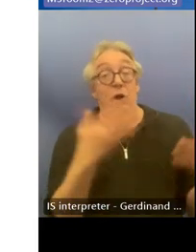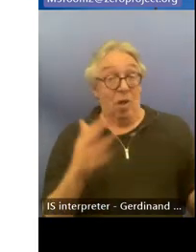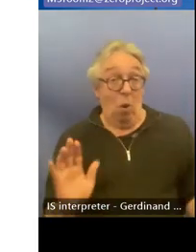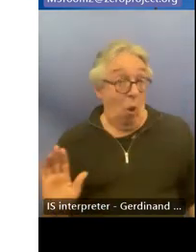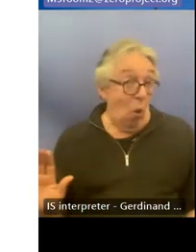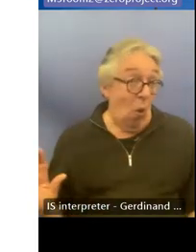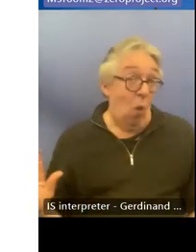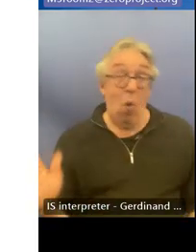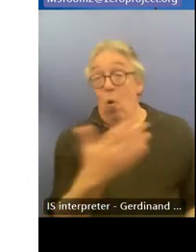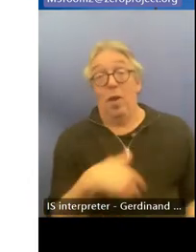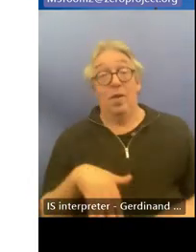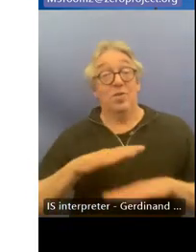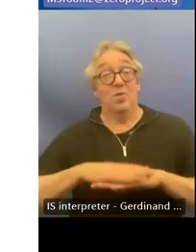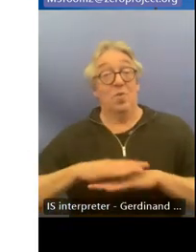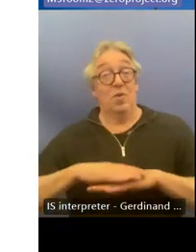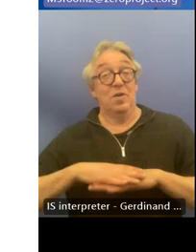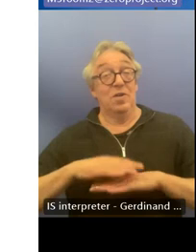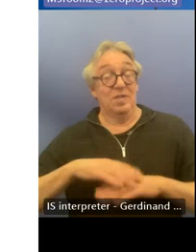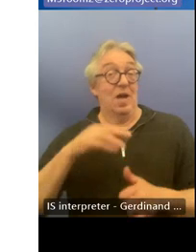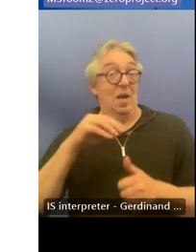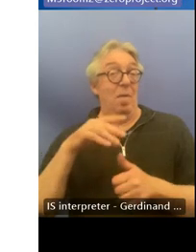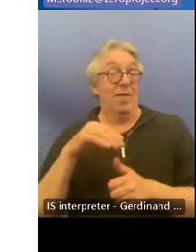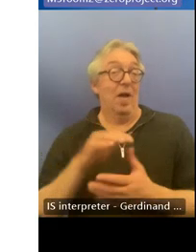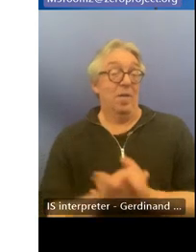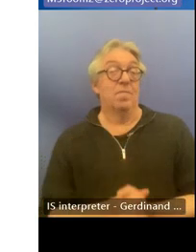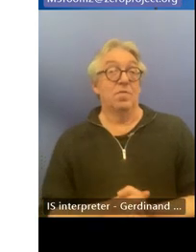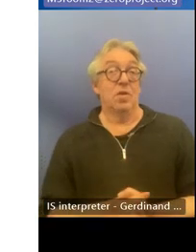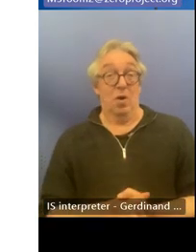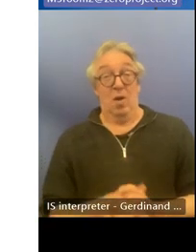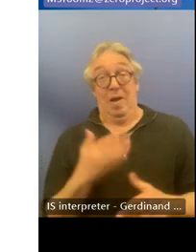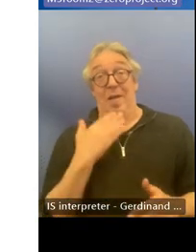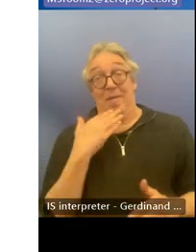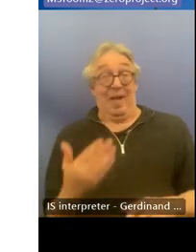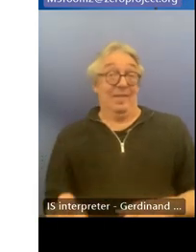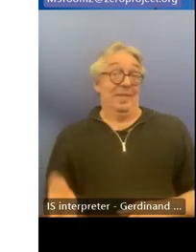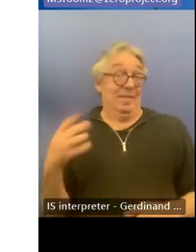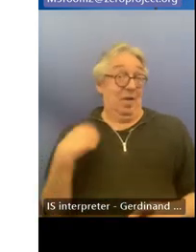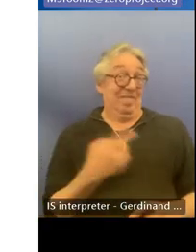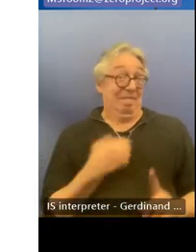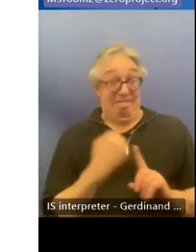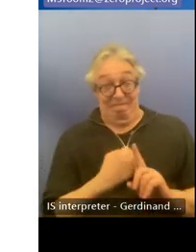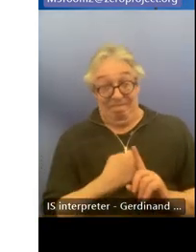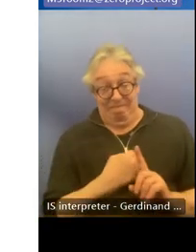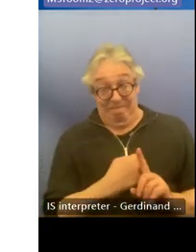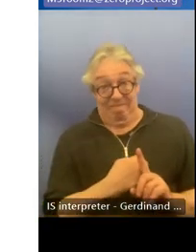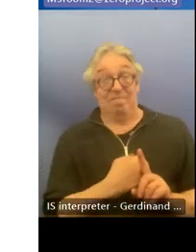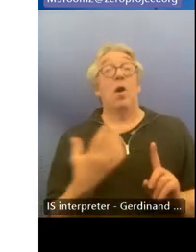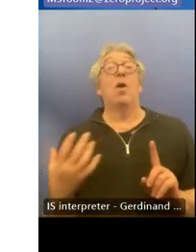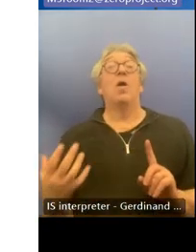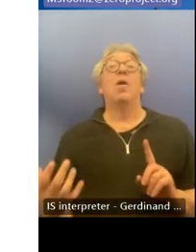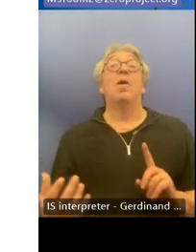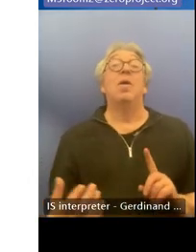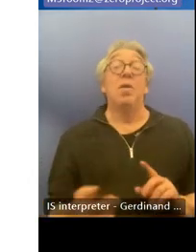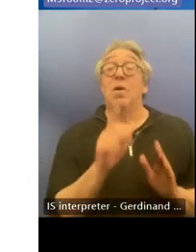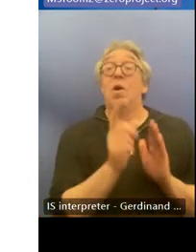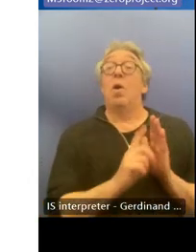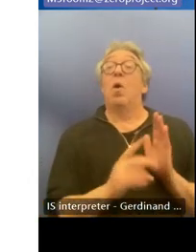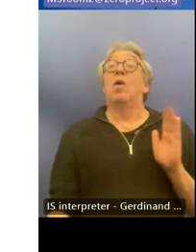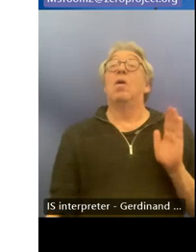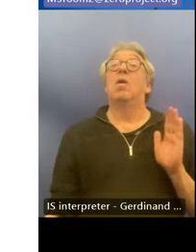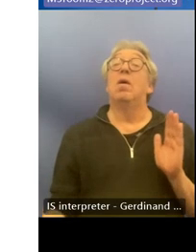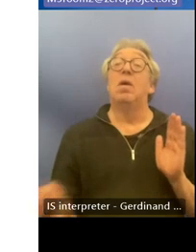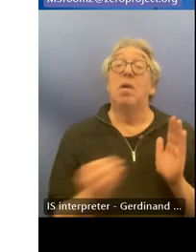in Armenia. And as a result of this big advocacy work with huge efforts of Bridge of